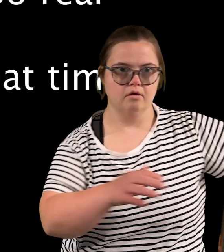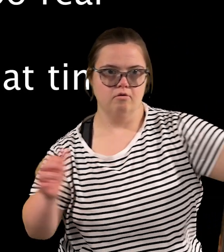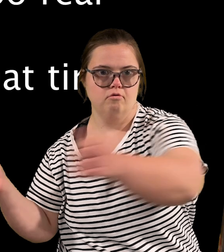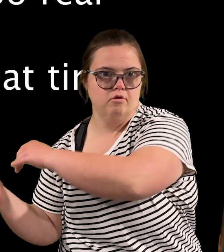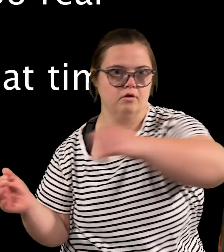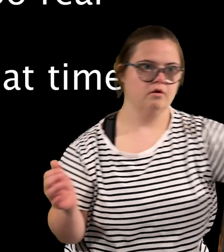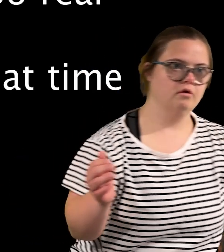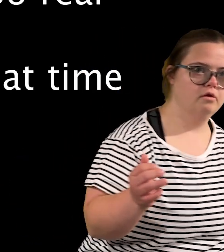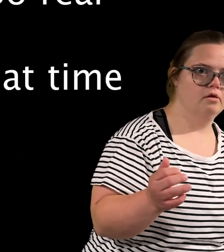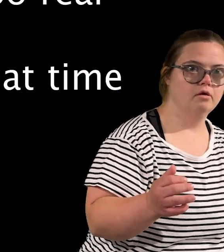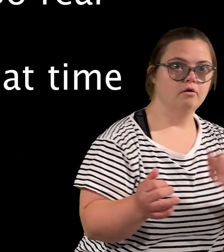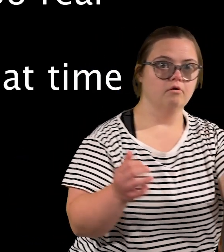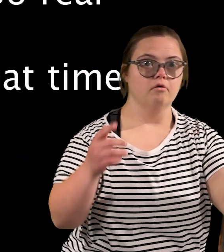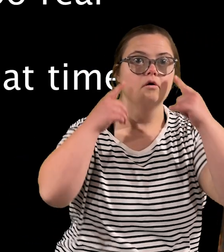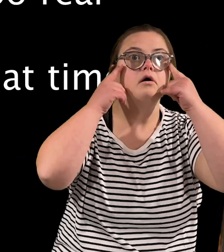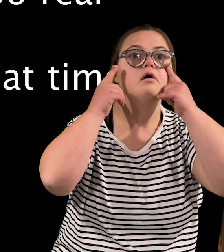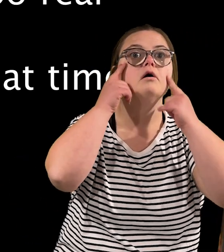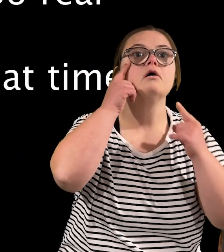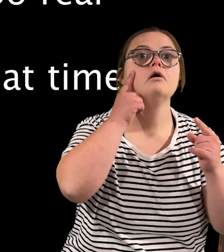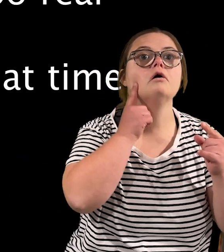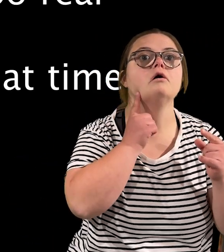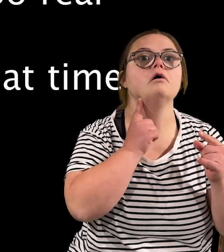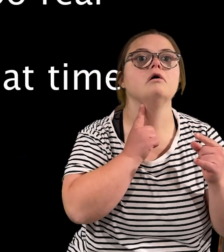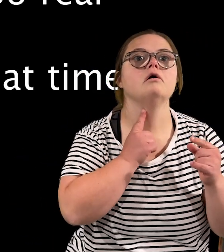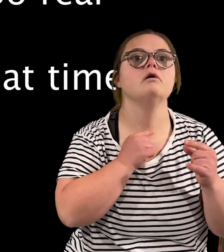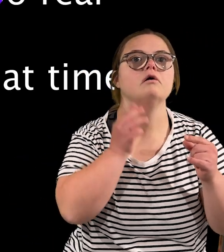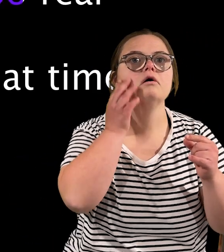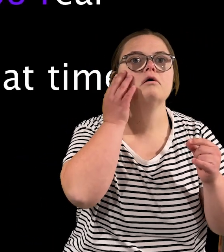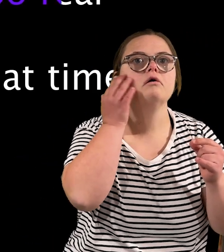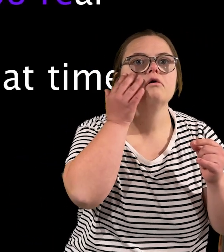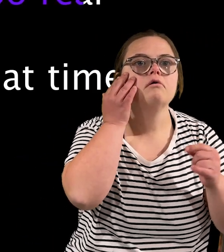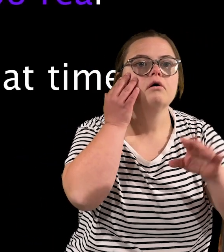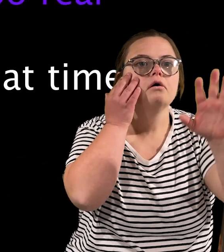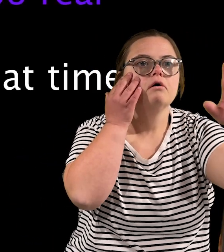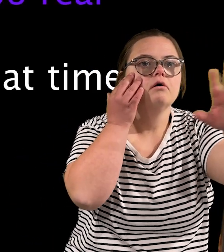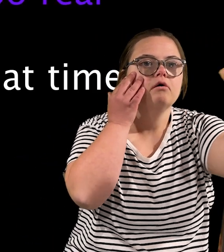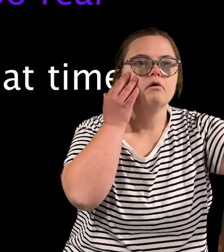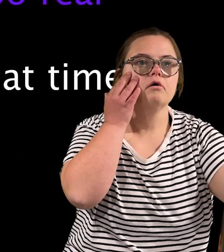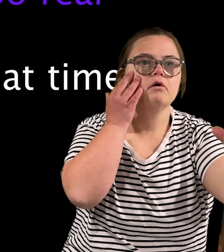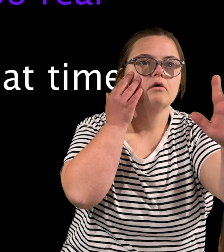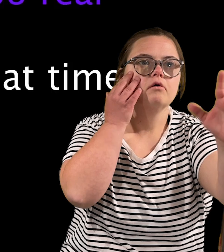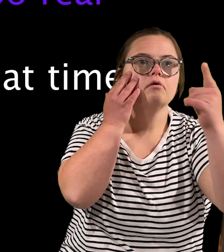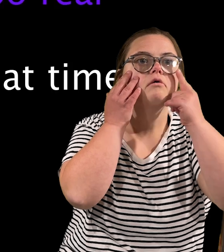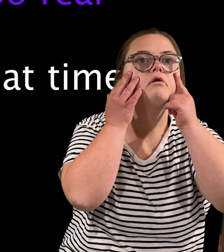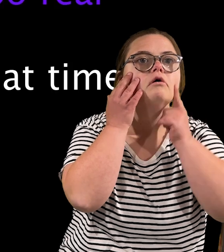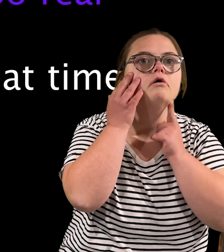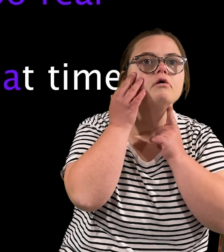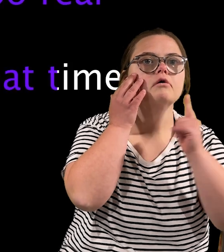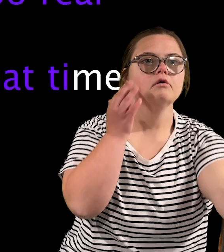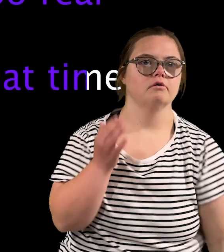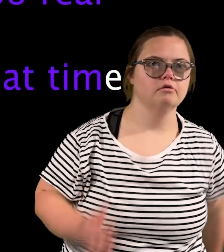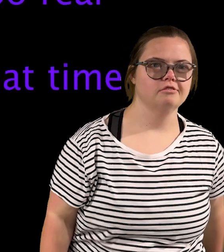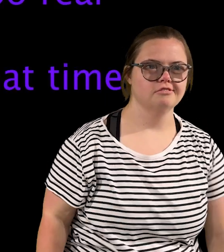to heal. This pain is just too real. This is just too much that